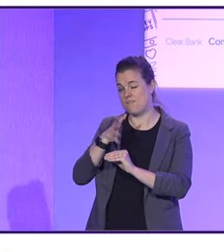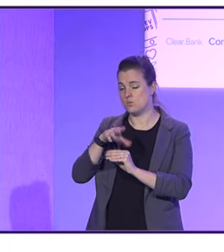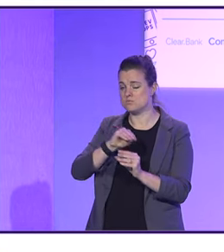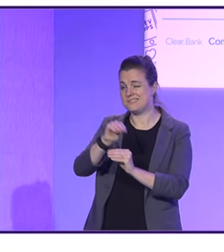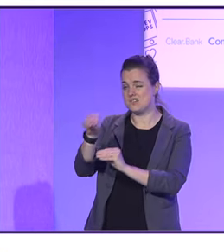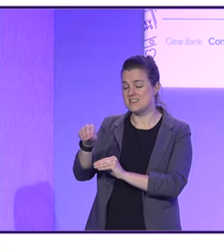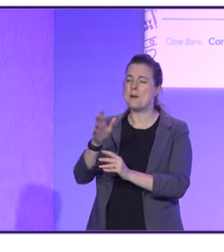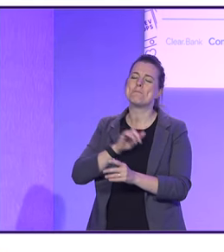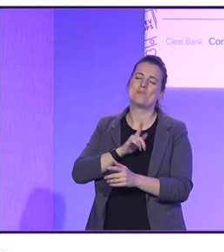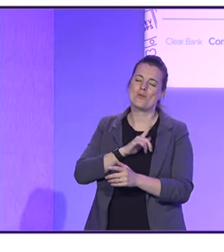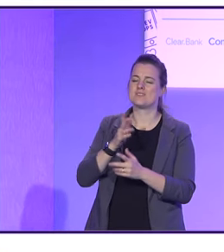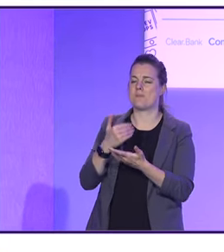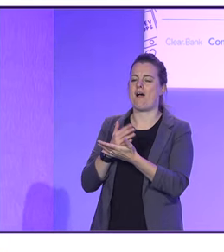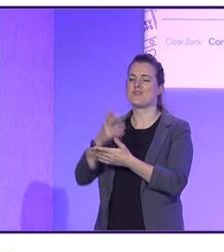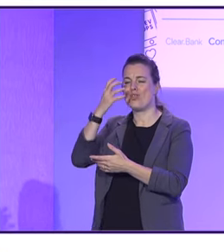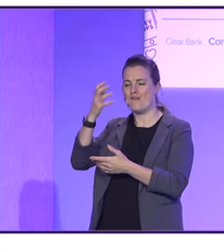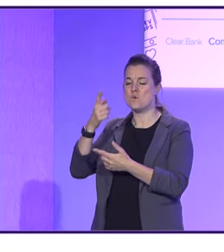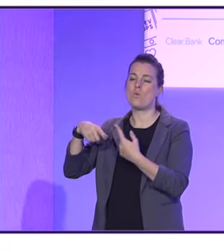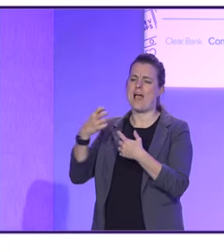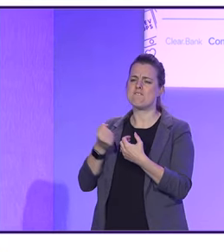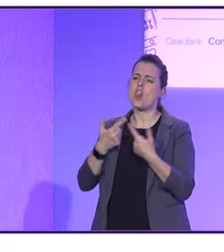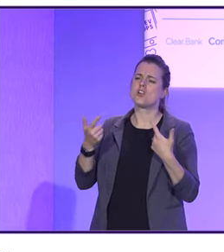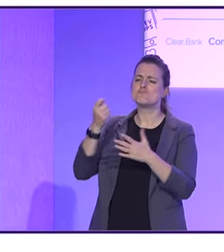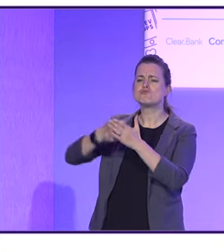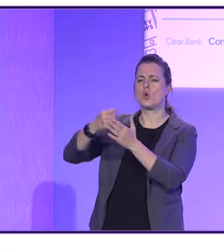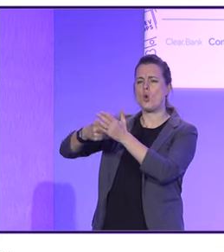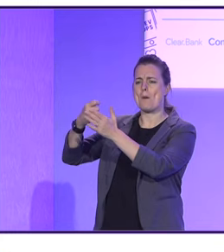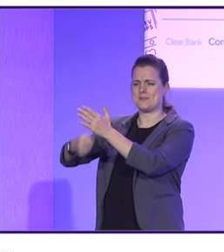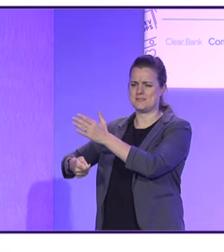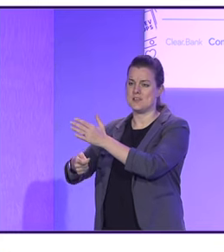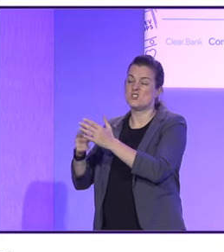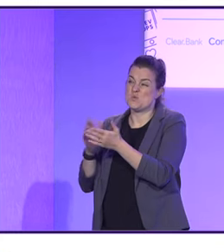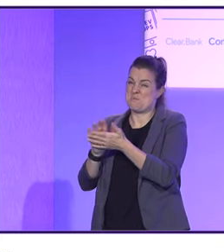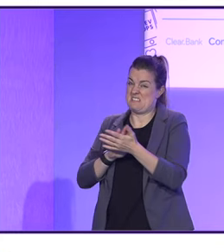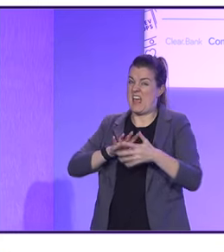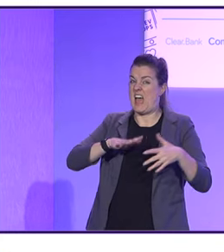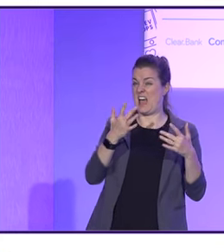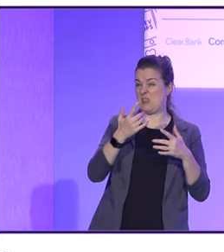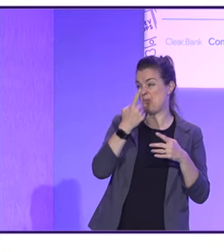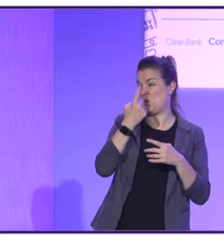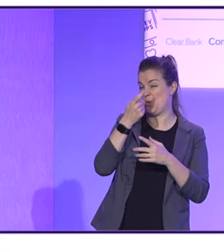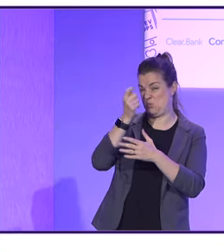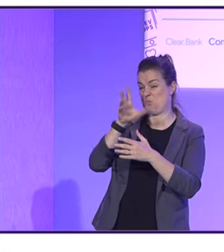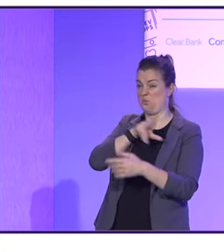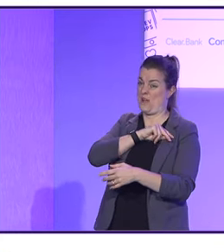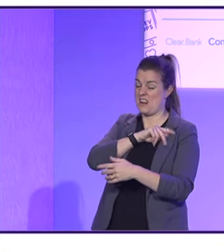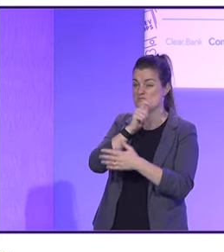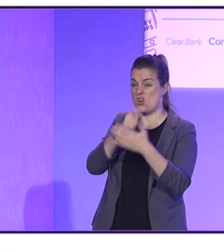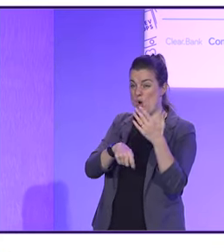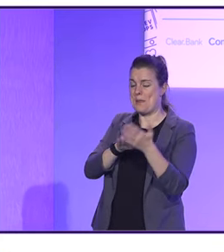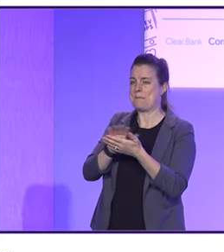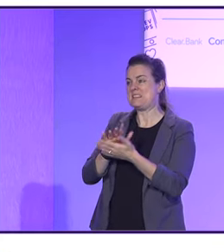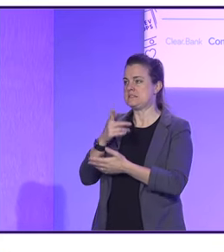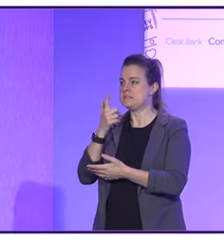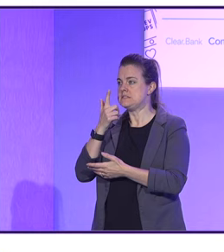procurements. Potentially any cloud provider could win our next procurement and we could have to migrate. So I think this is something that we just have to